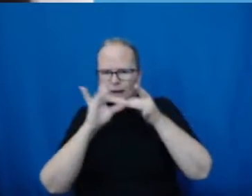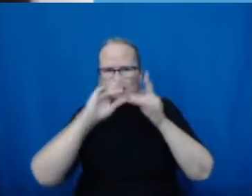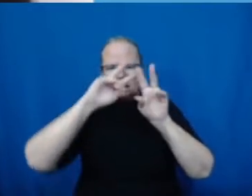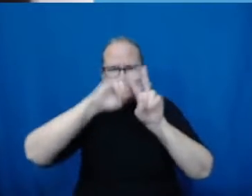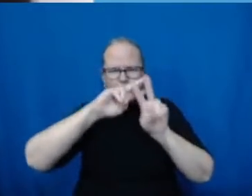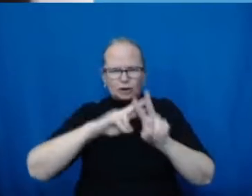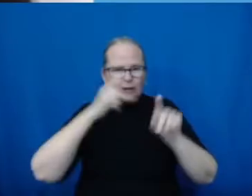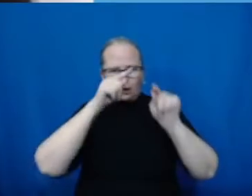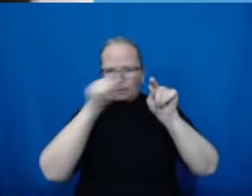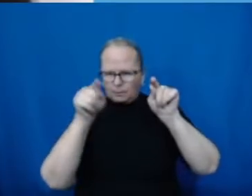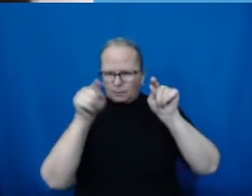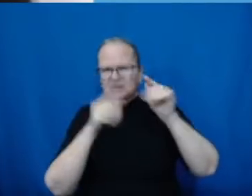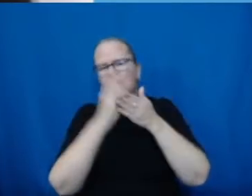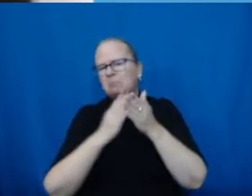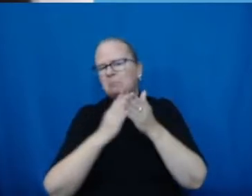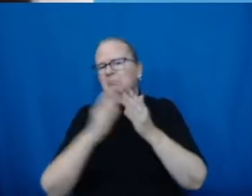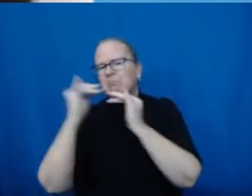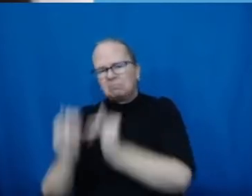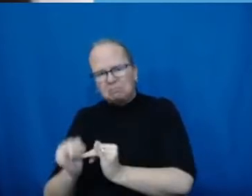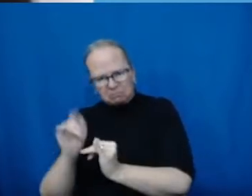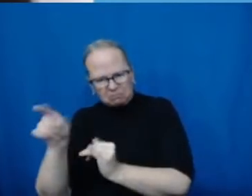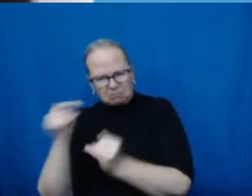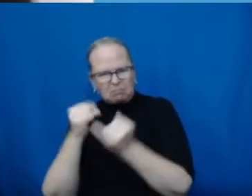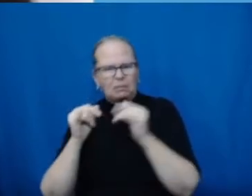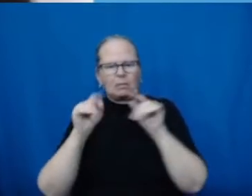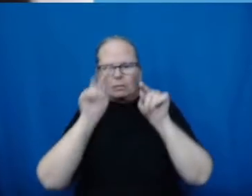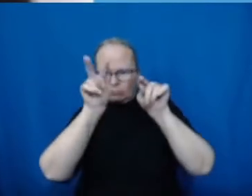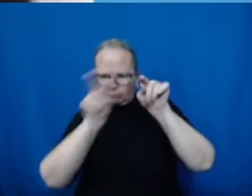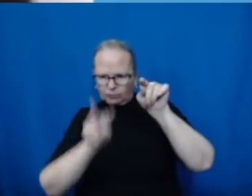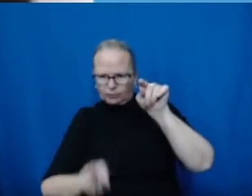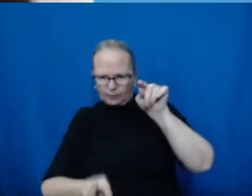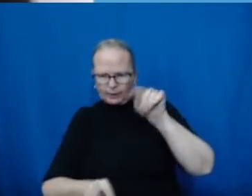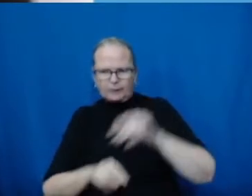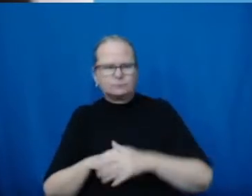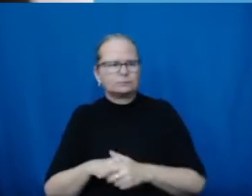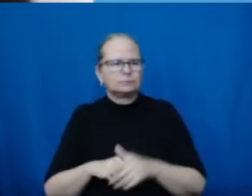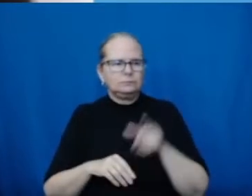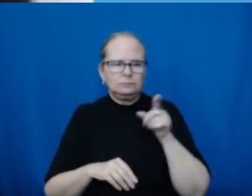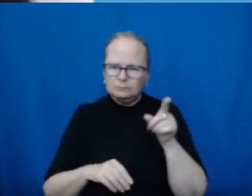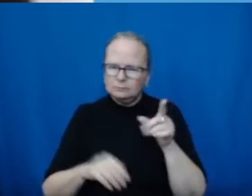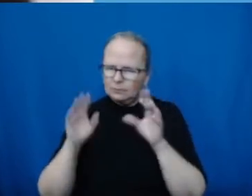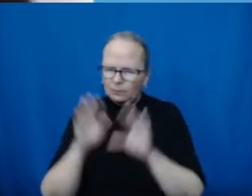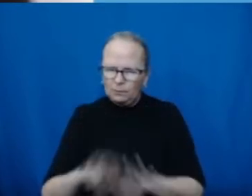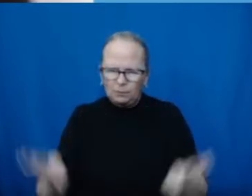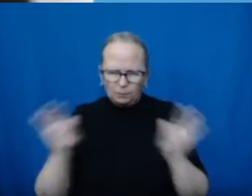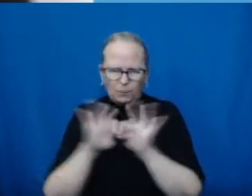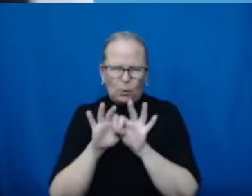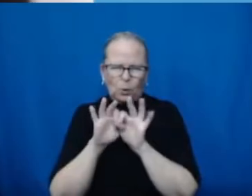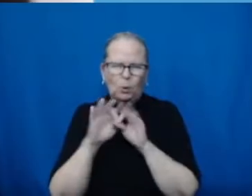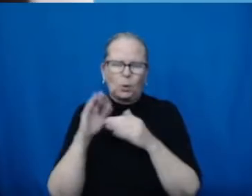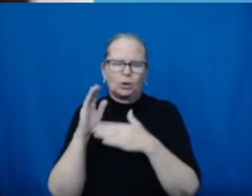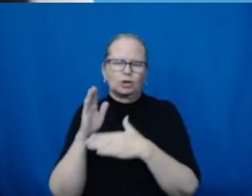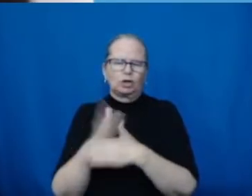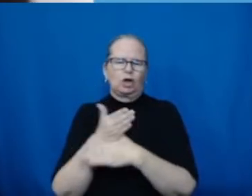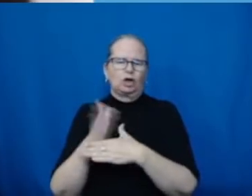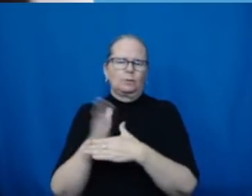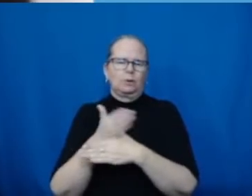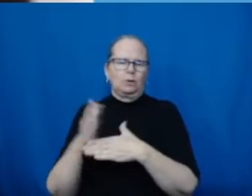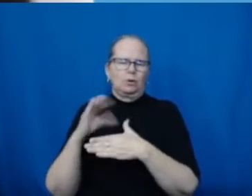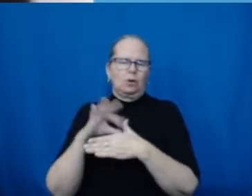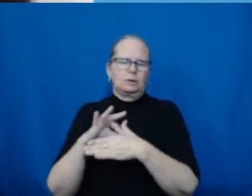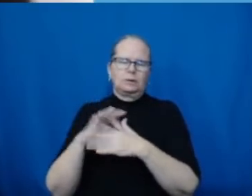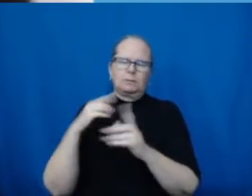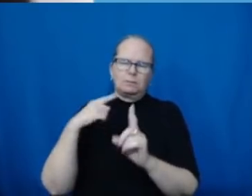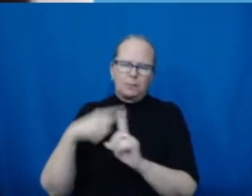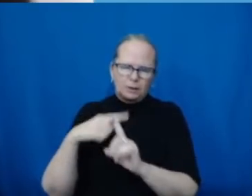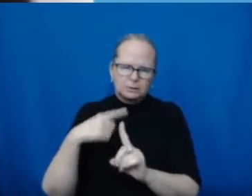here is we have produced shareable content. And we try to make it positive. We try to use diverse voices. We try to speak to different